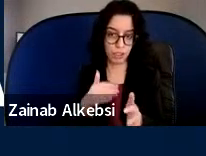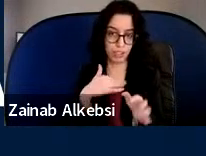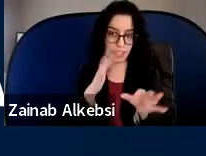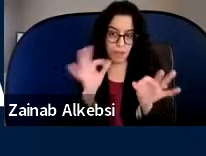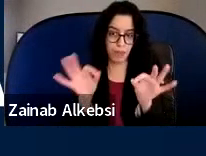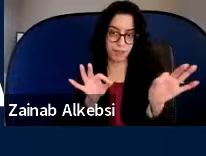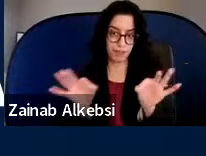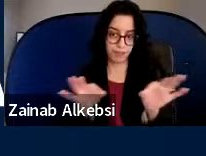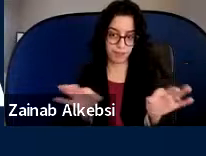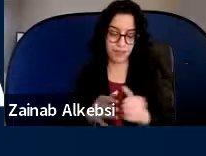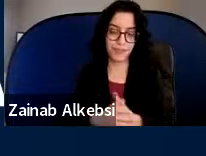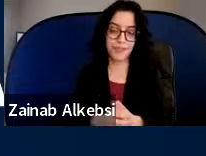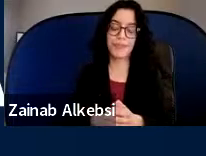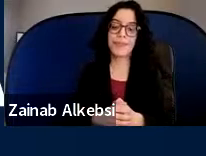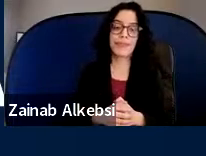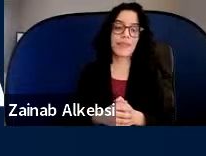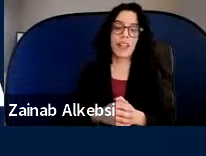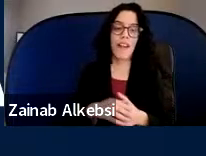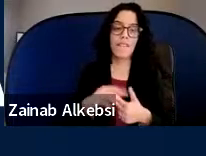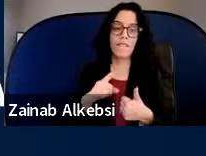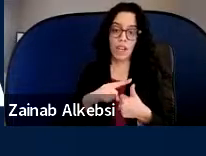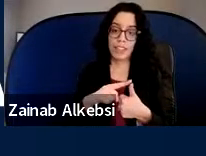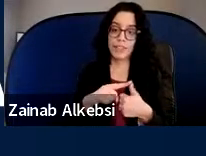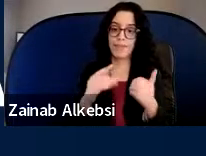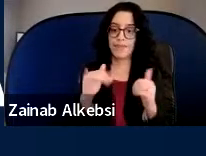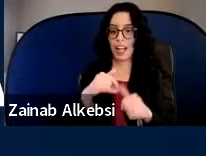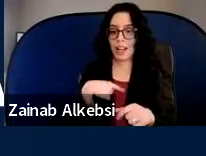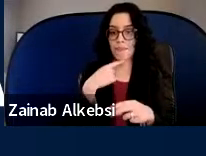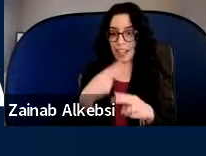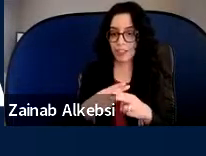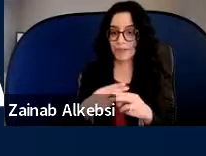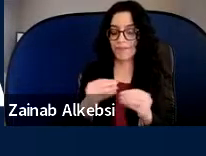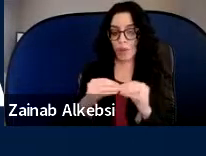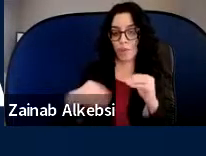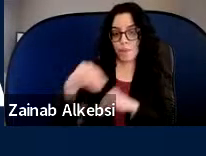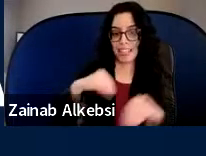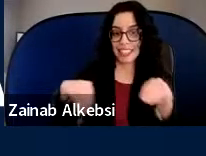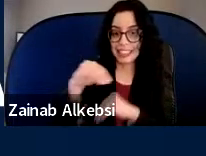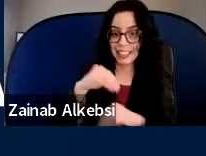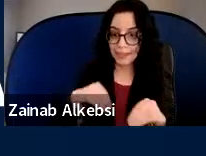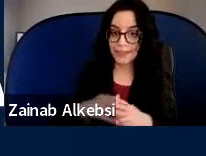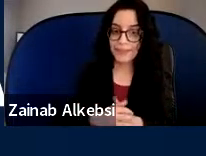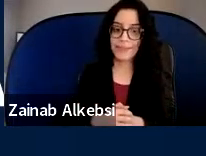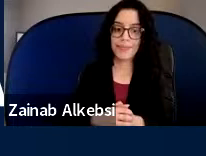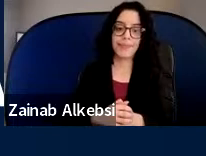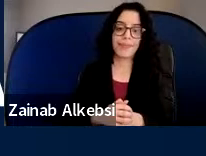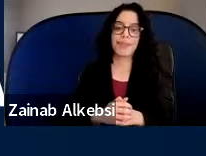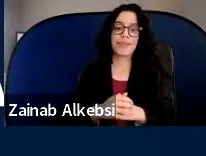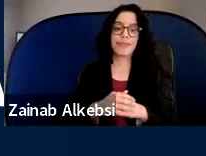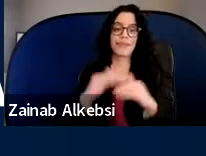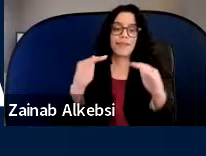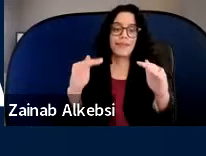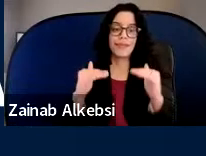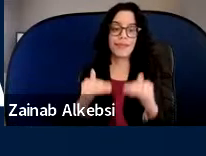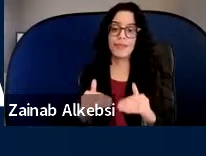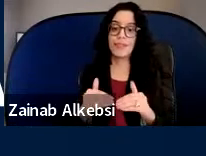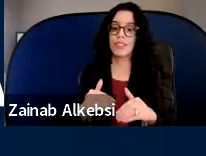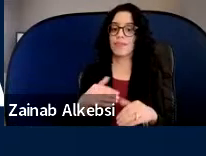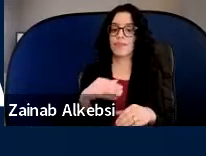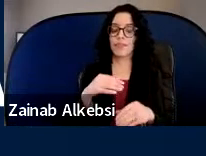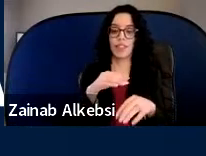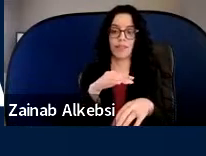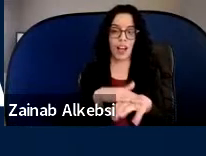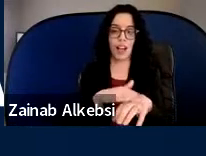Now, there are advantages to on-site interpreting services that far outweigh video remote interpreting. For one, as I